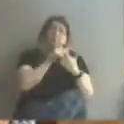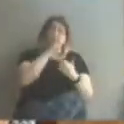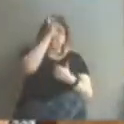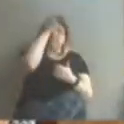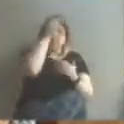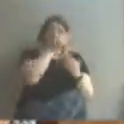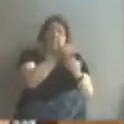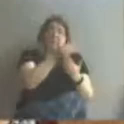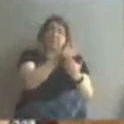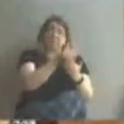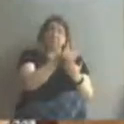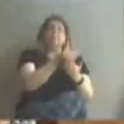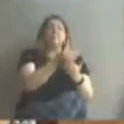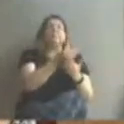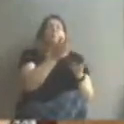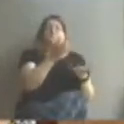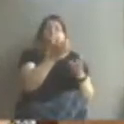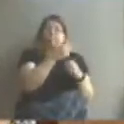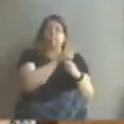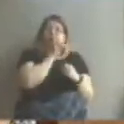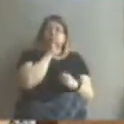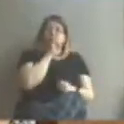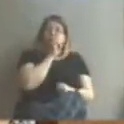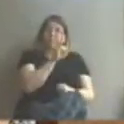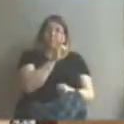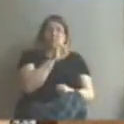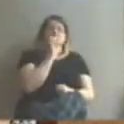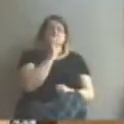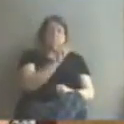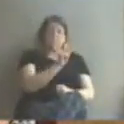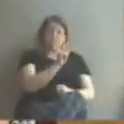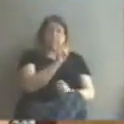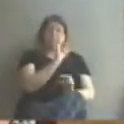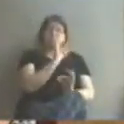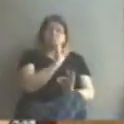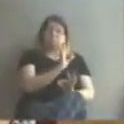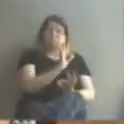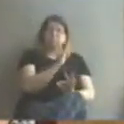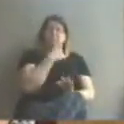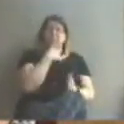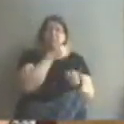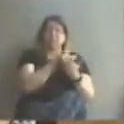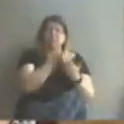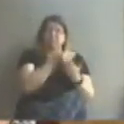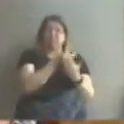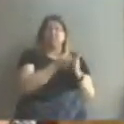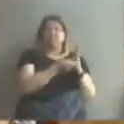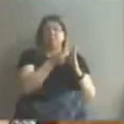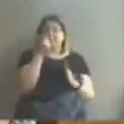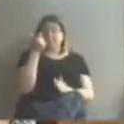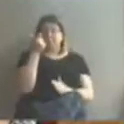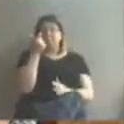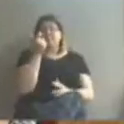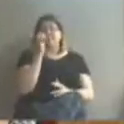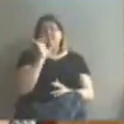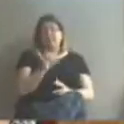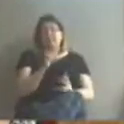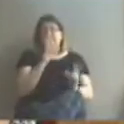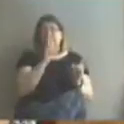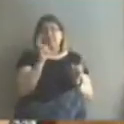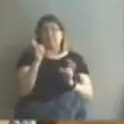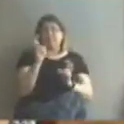federal funding, we wanted to make sure we're okay and have funds there, so we eliminated those positions